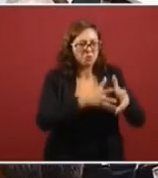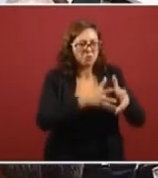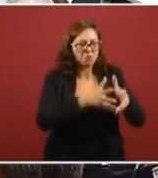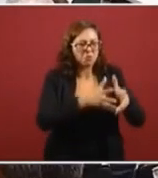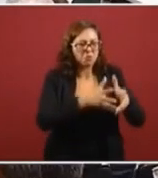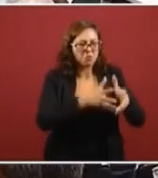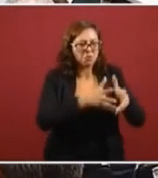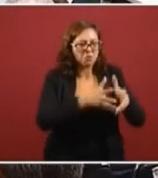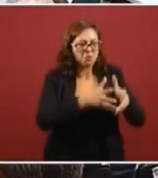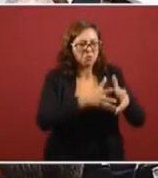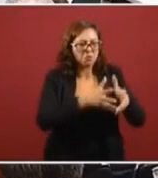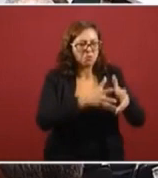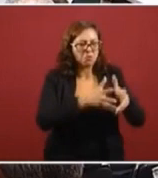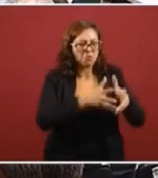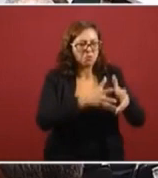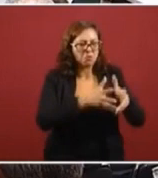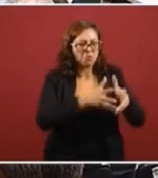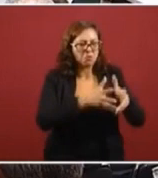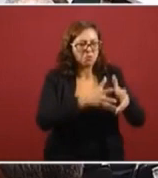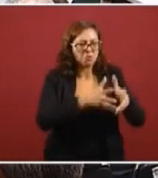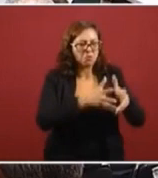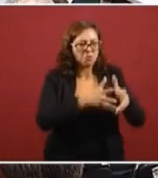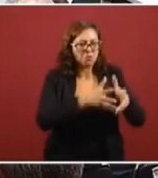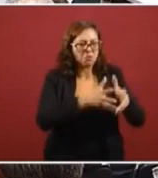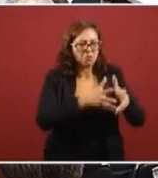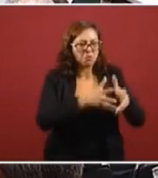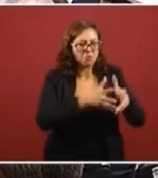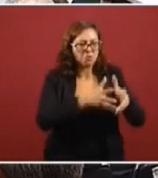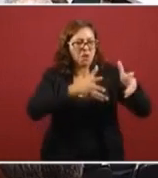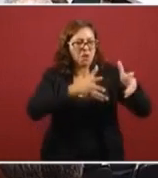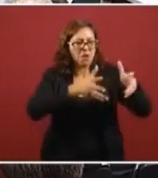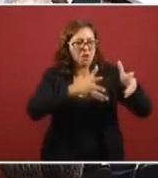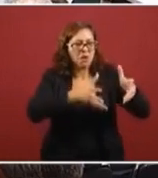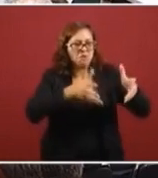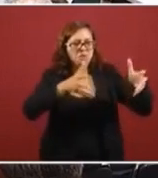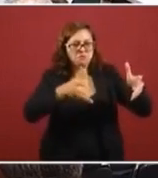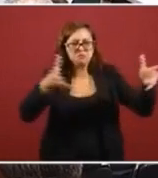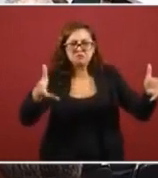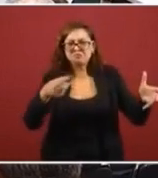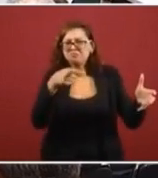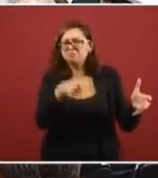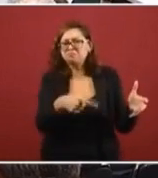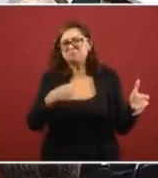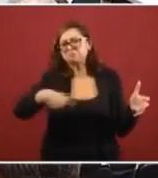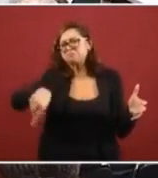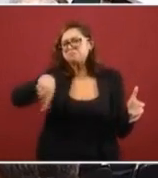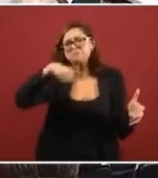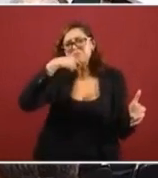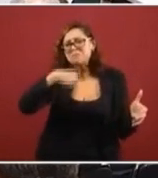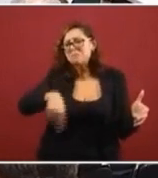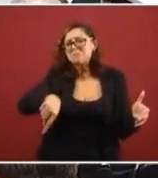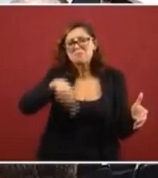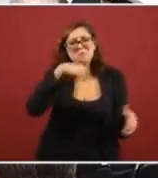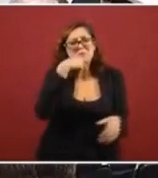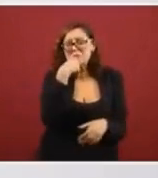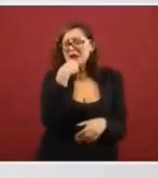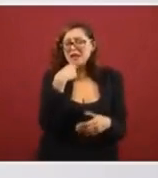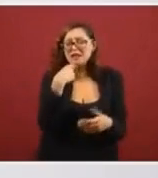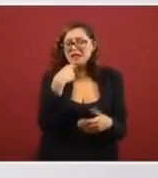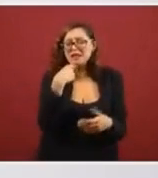do not have a sense as to their objectives in themselves